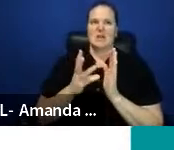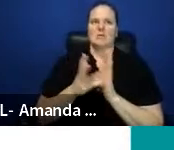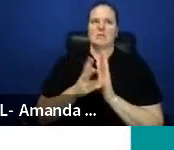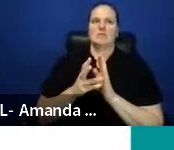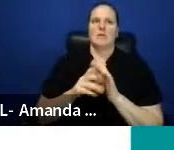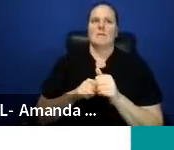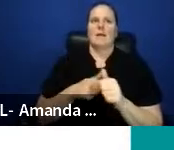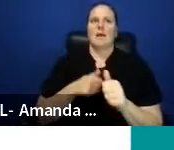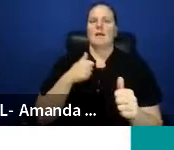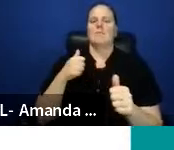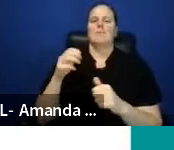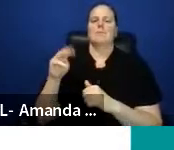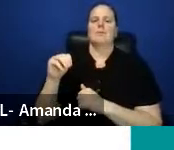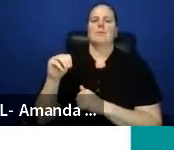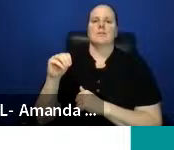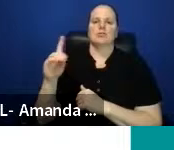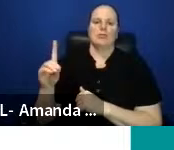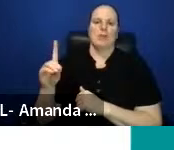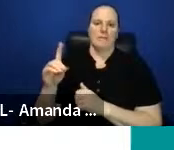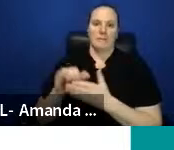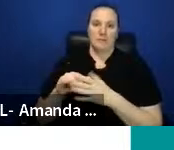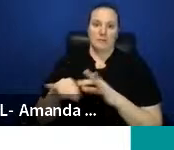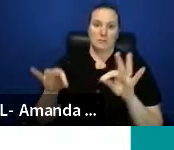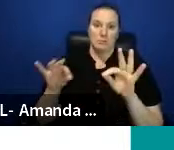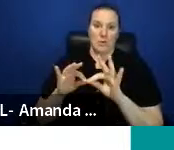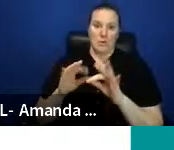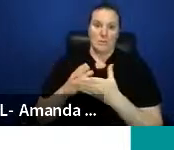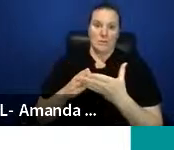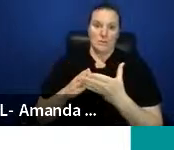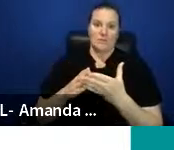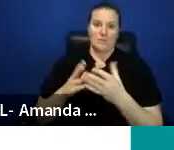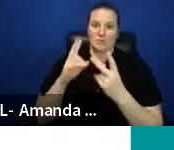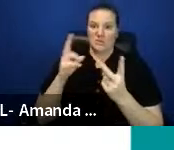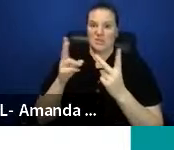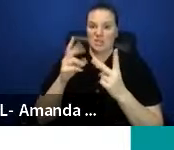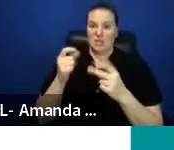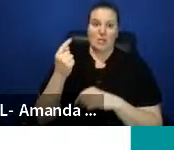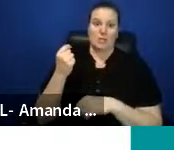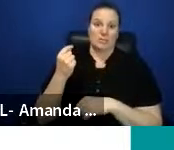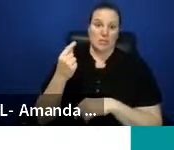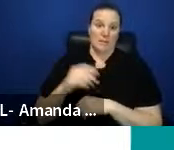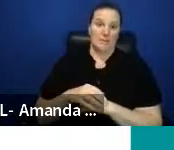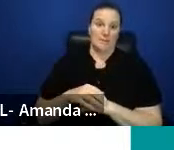up to about Marine Drive. So those are critical pieces to kind of see in the document and understand.